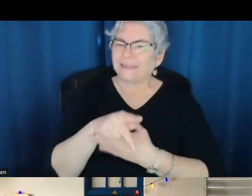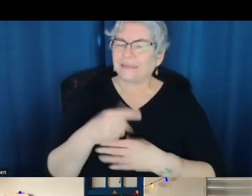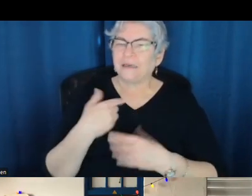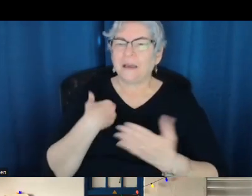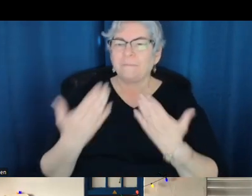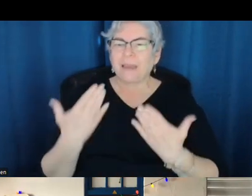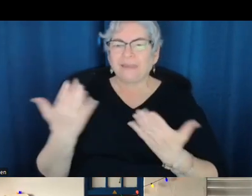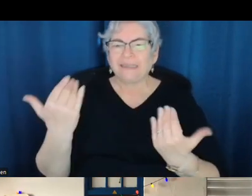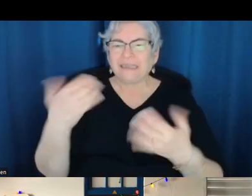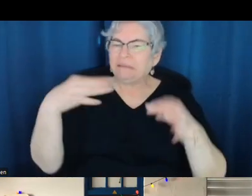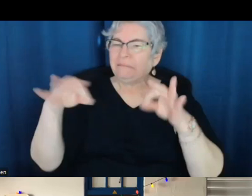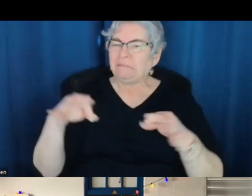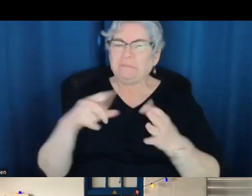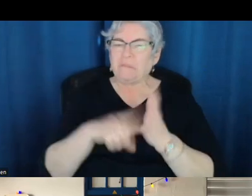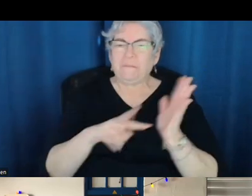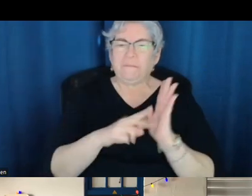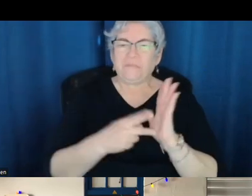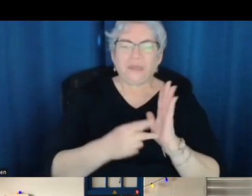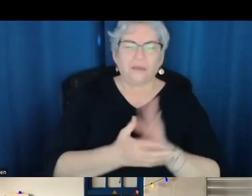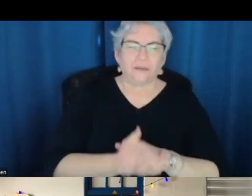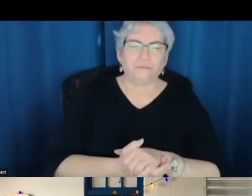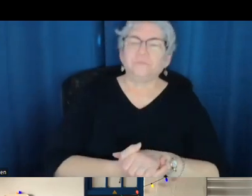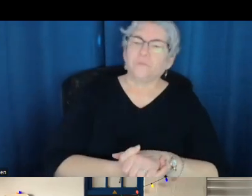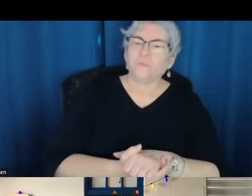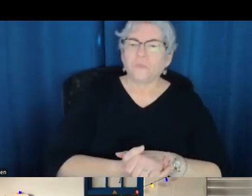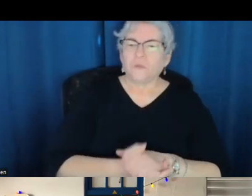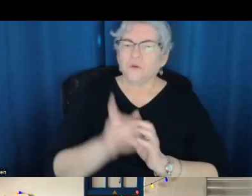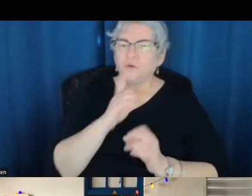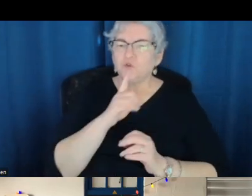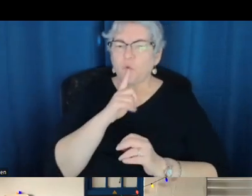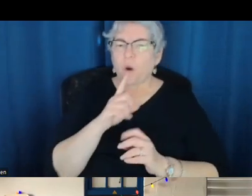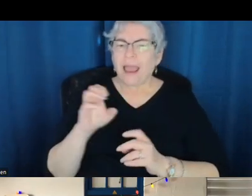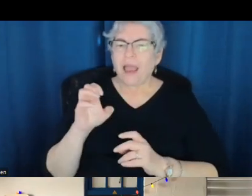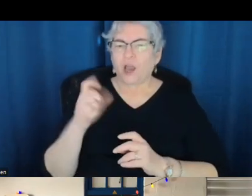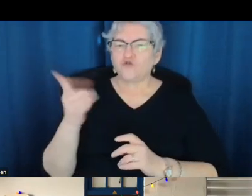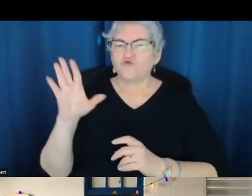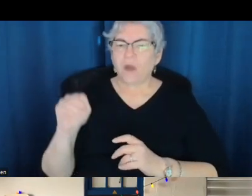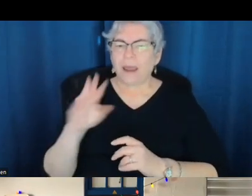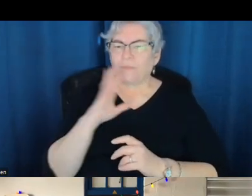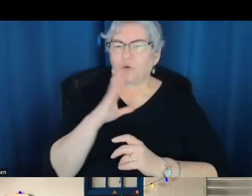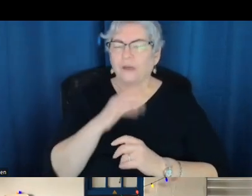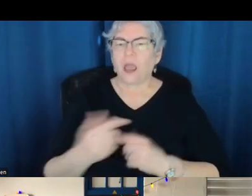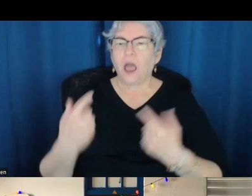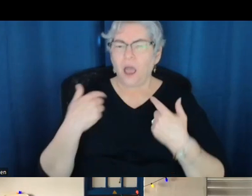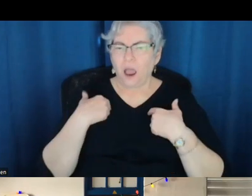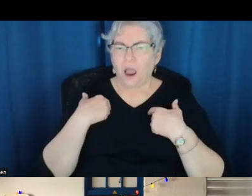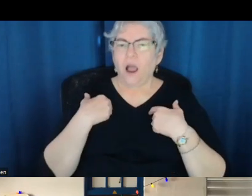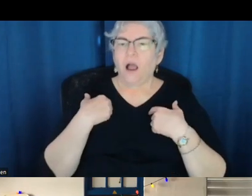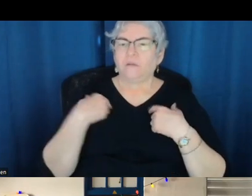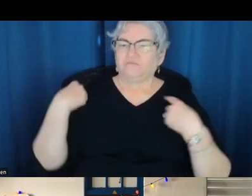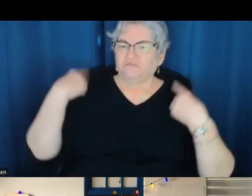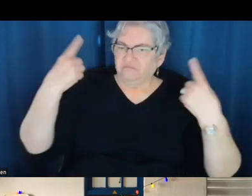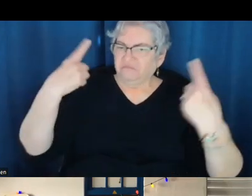maybe we need a definition here. Sure. So I have over the